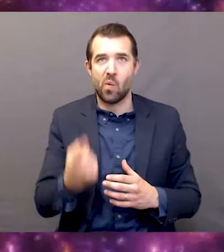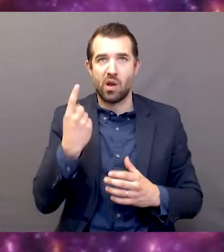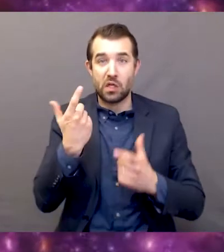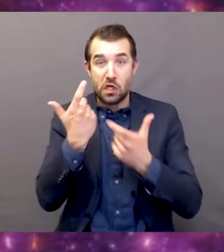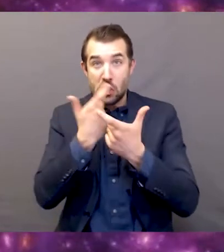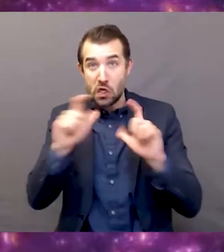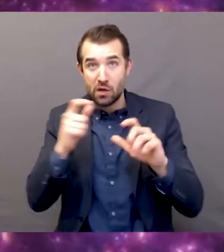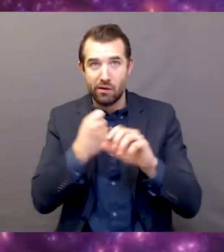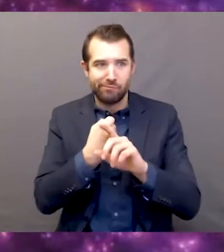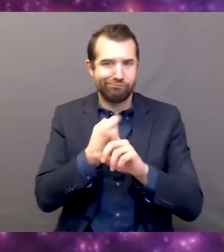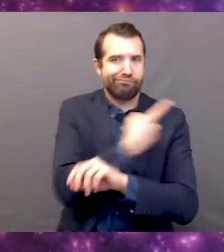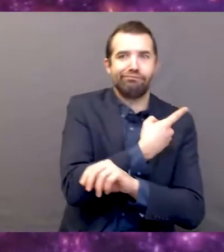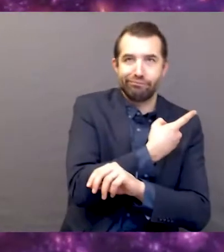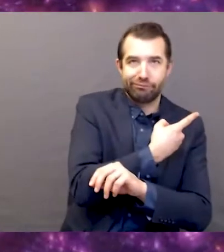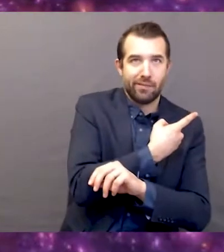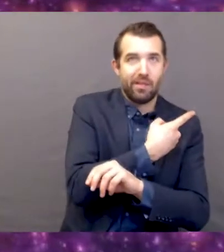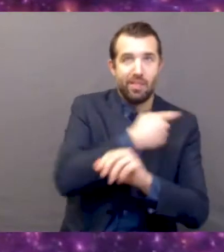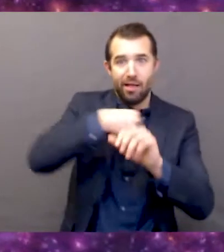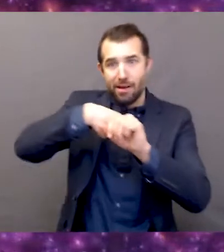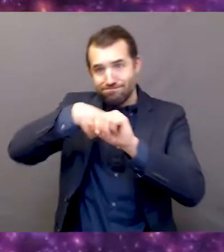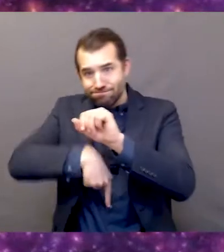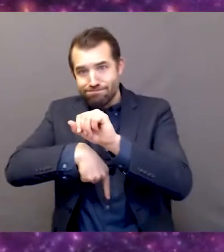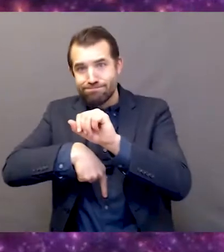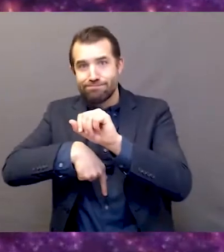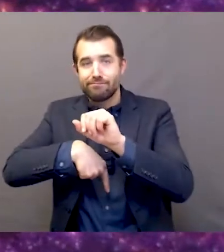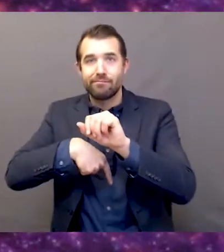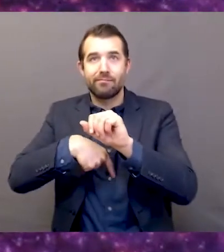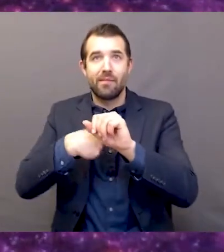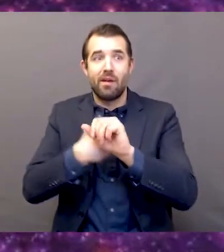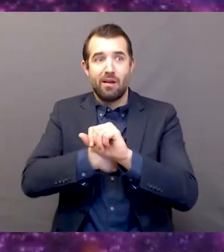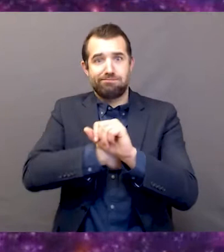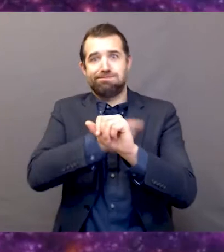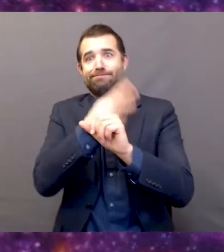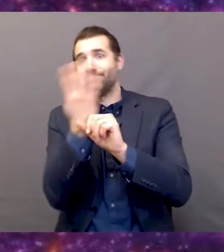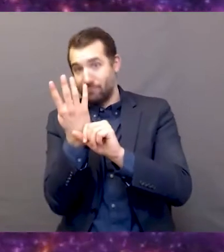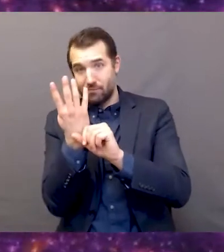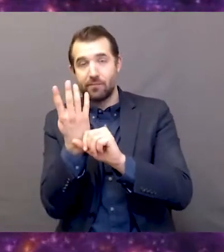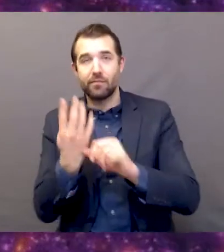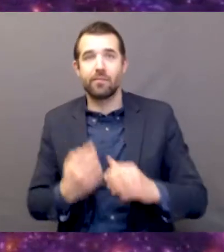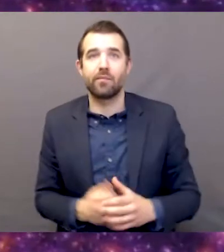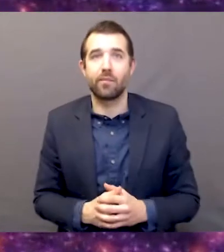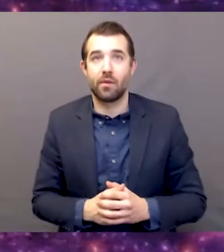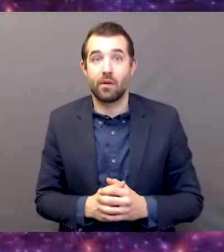One large arm goes up this way and the other arm goes to the lower right. Here in the